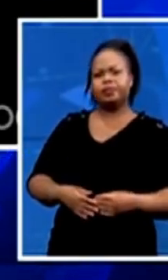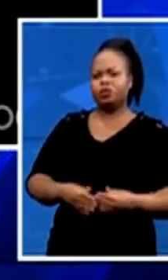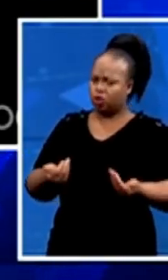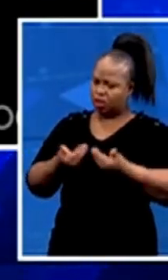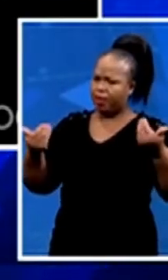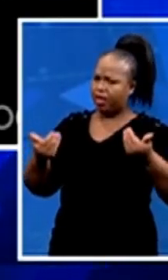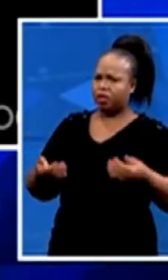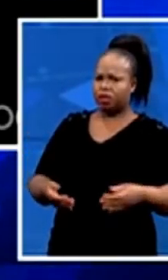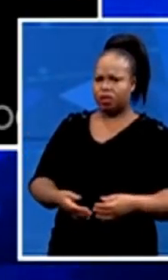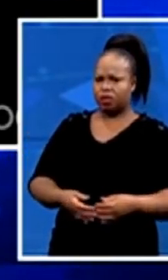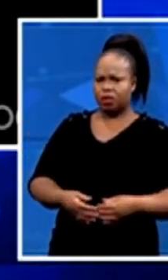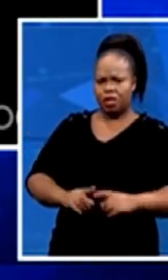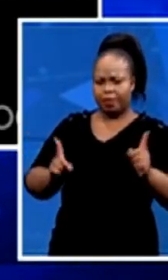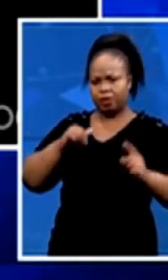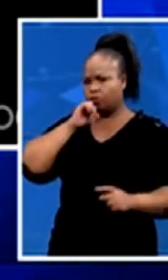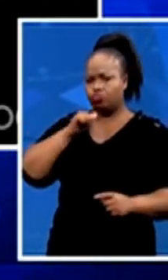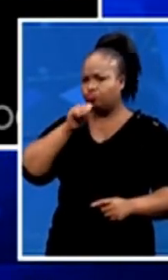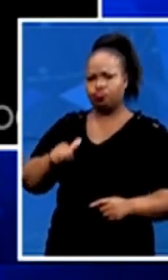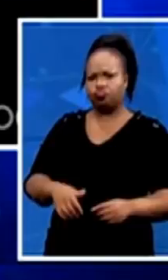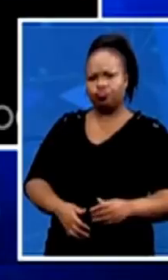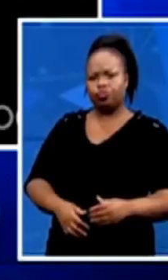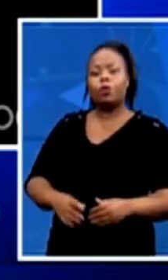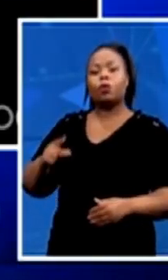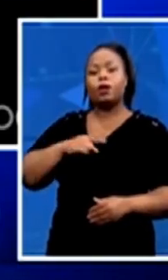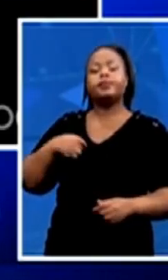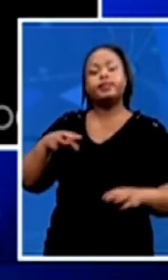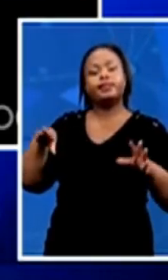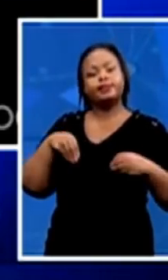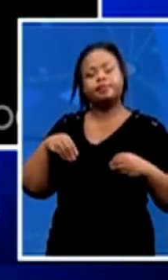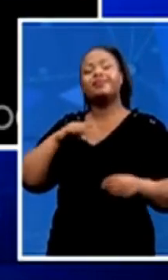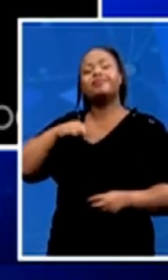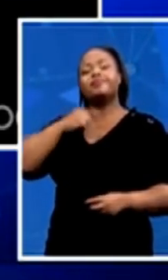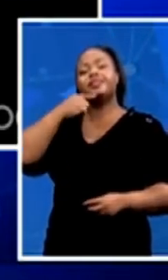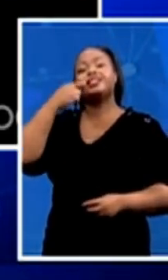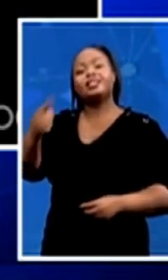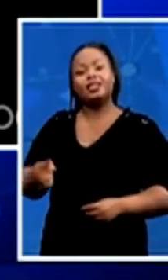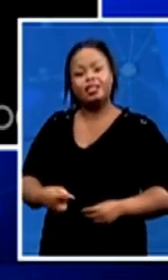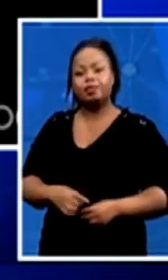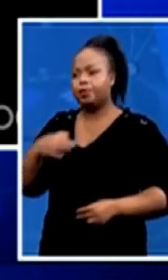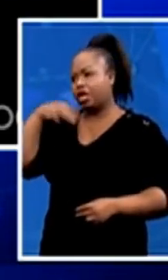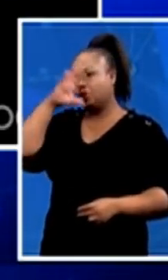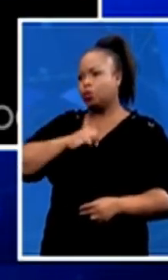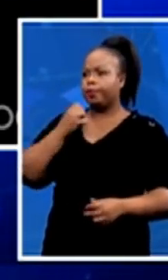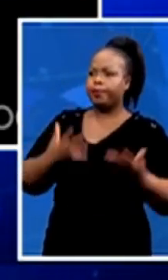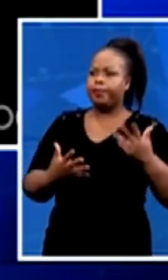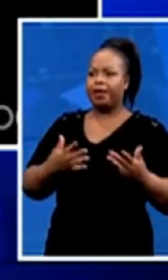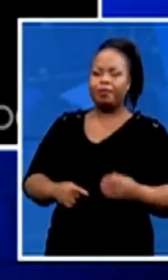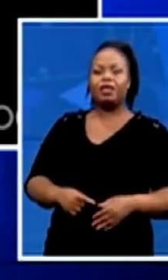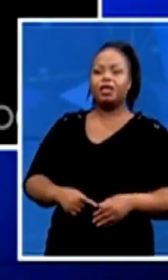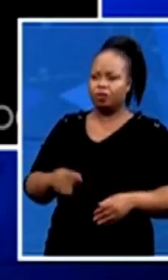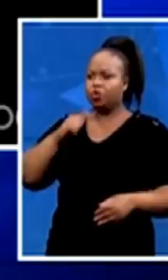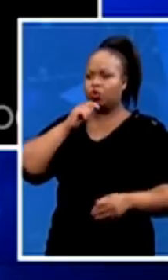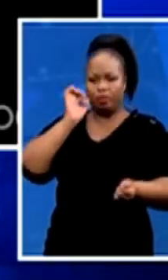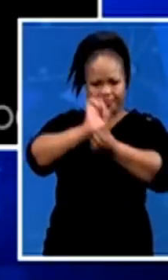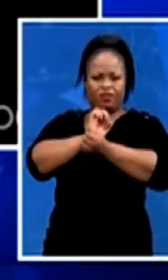that the convict. That's why I said assume for a minute that he was correctly convicted, because I was avoiding that kind